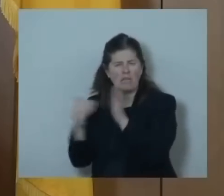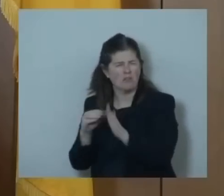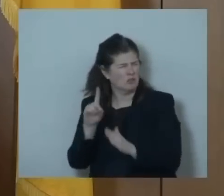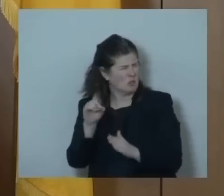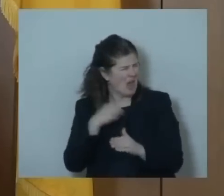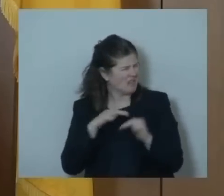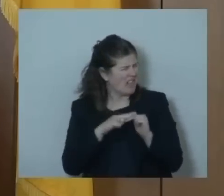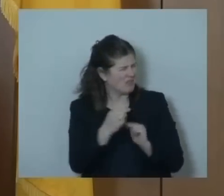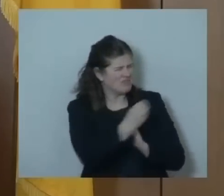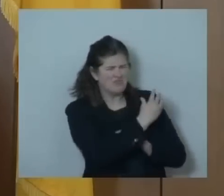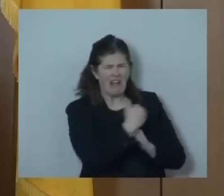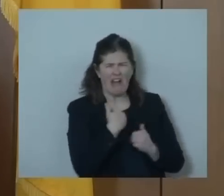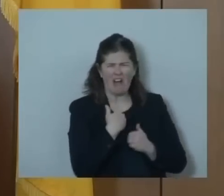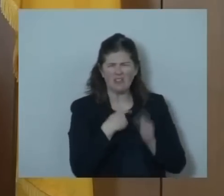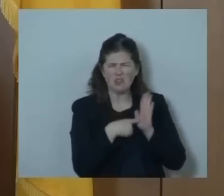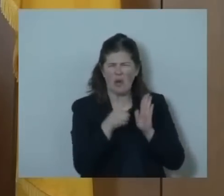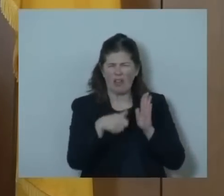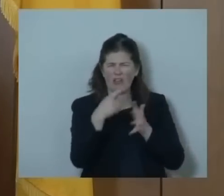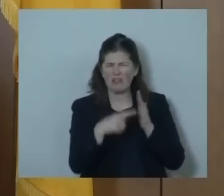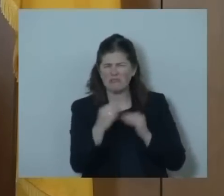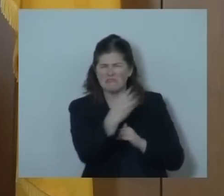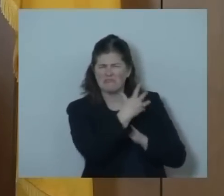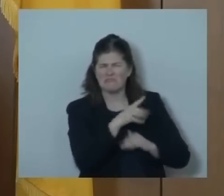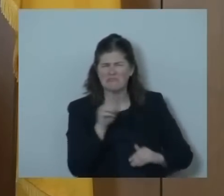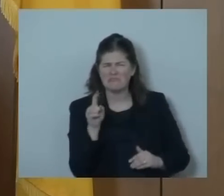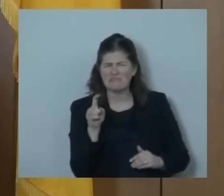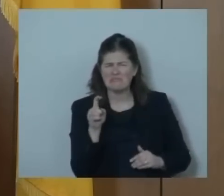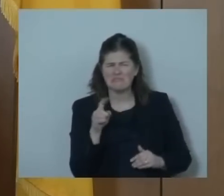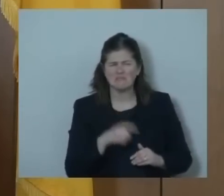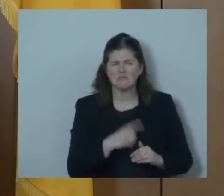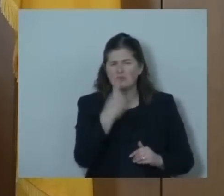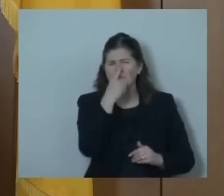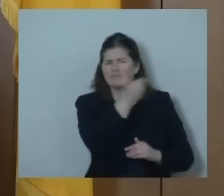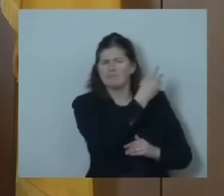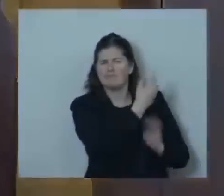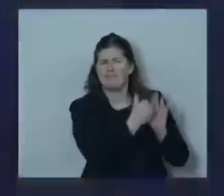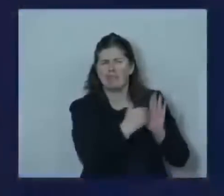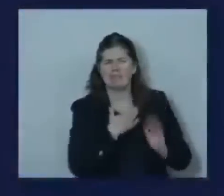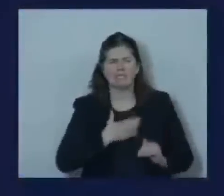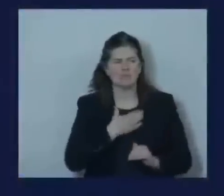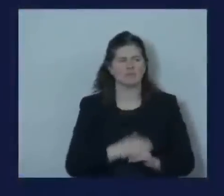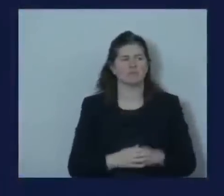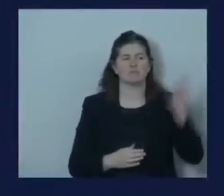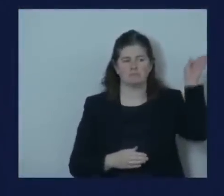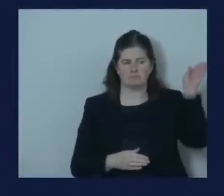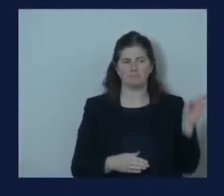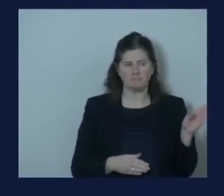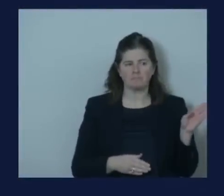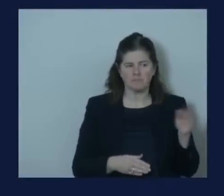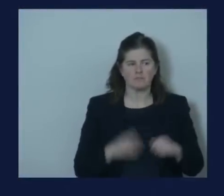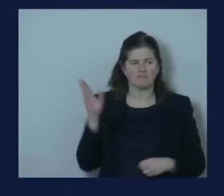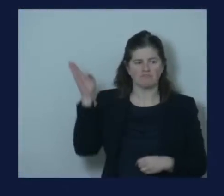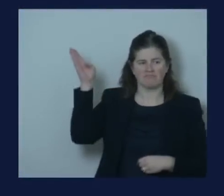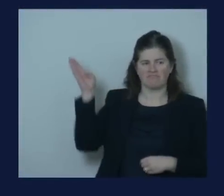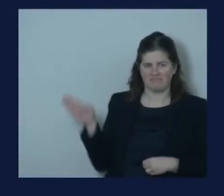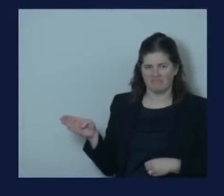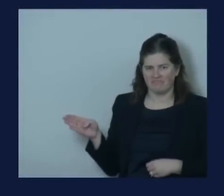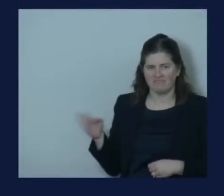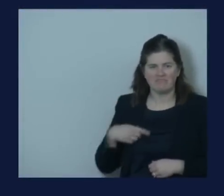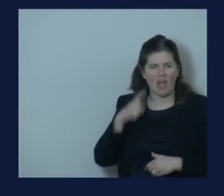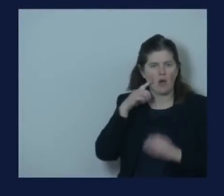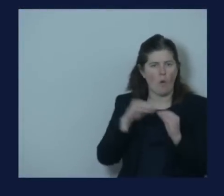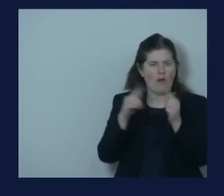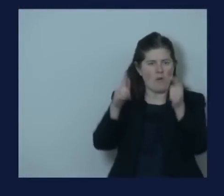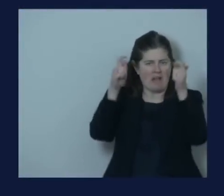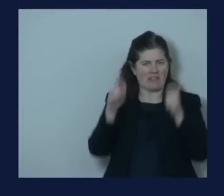this which shows some of the other things that we're doing? Was it up? I think it was. Put that back up. And if you get, there we go. And I'll go through it much more quickly. I